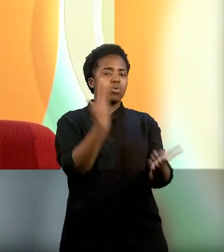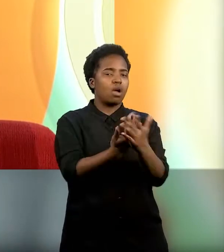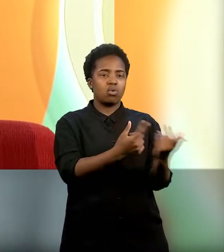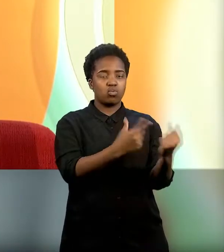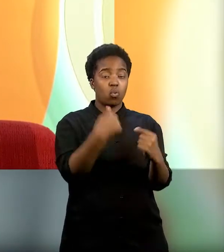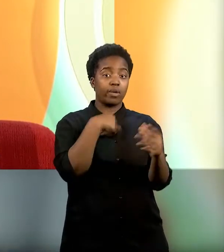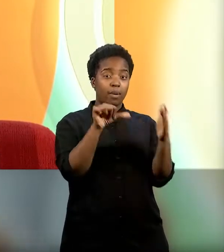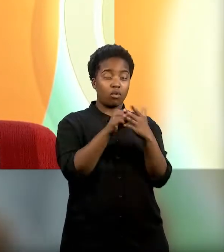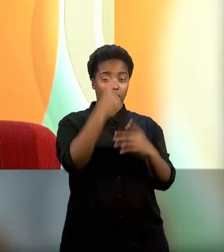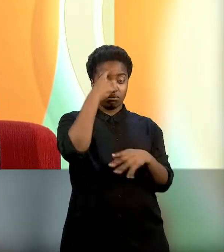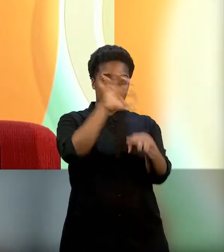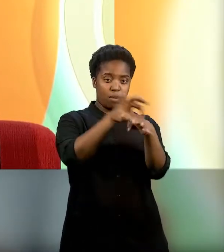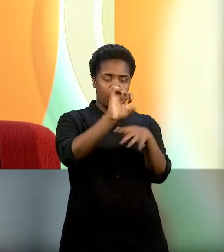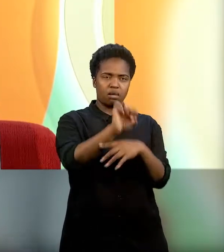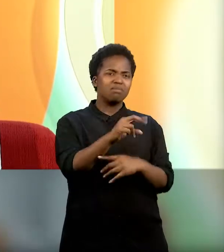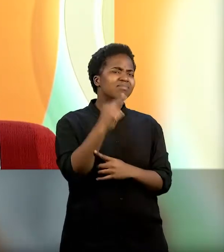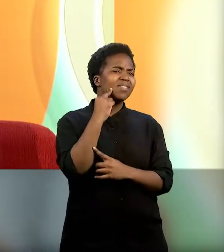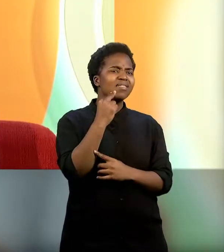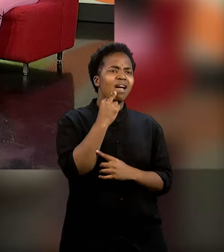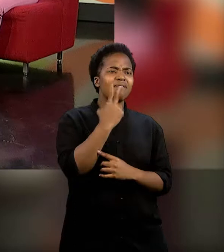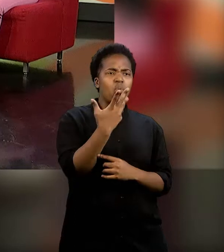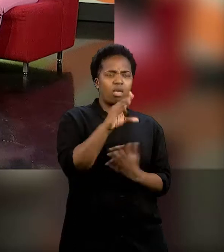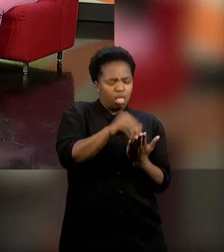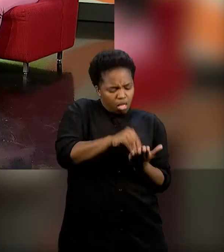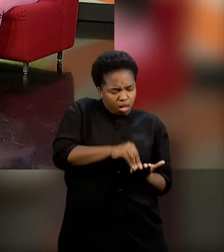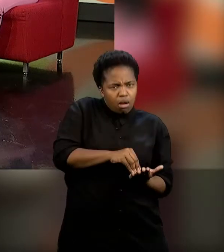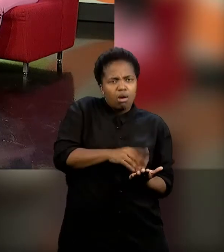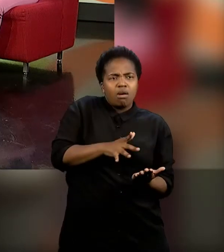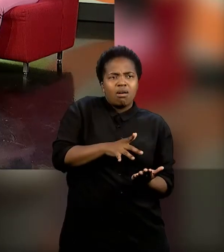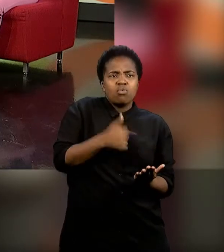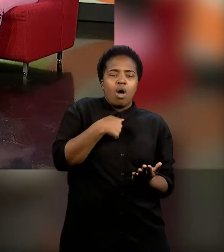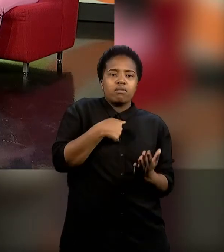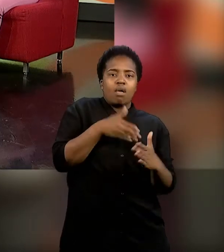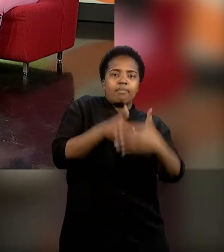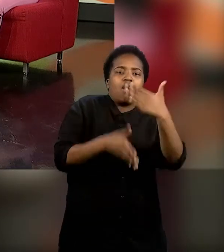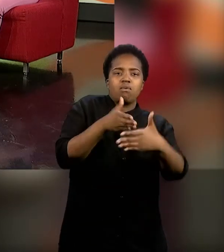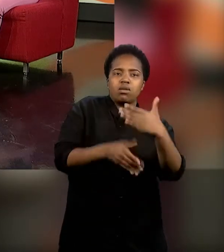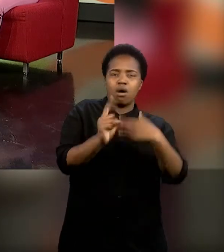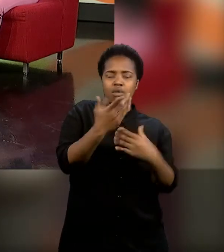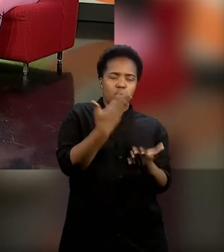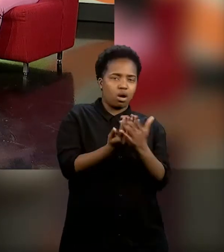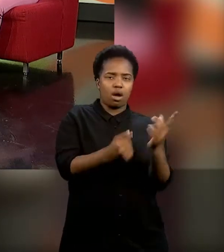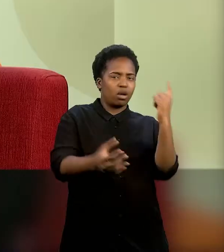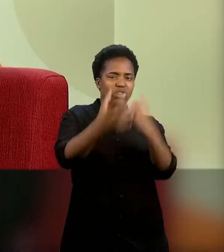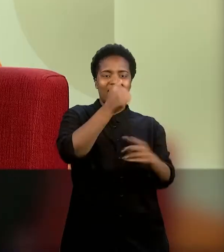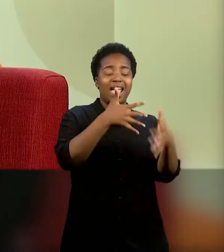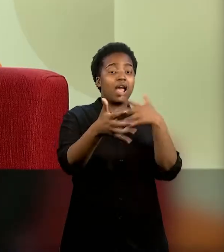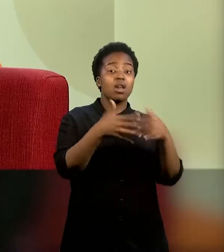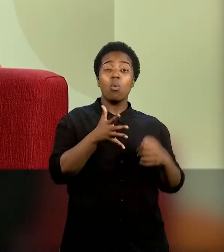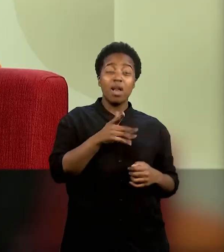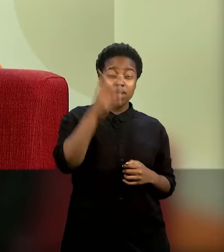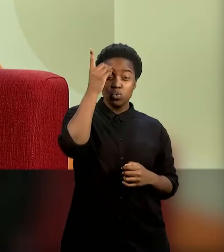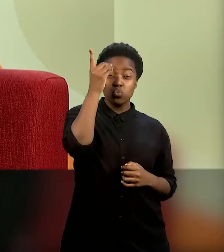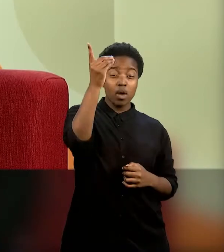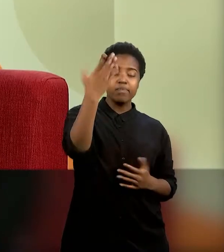o ka ba yona as long as you stick to your goals. The fact that gore wena o deaf and rena ka moka re a utlwa, it shouldn't be something e le gore e standing block